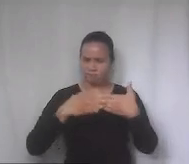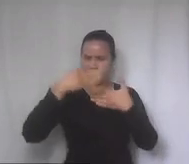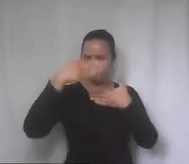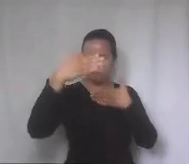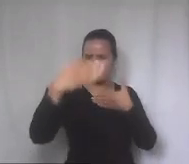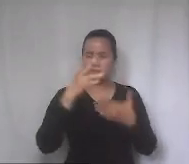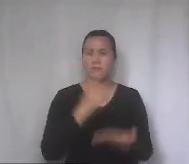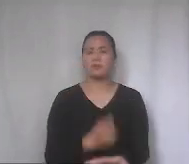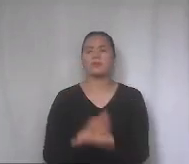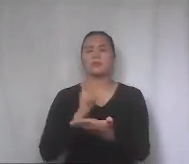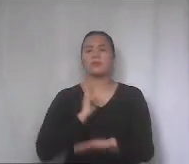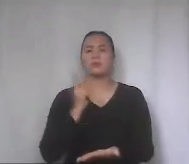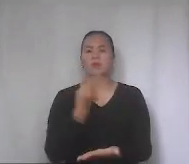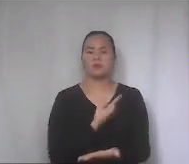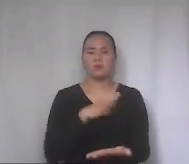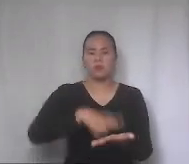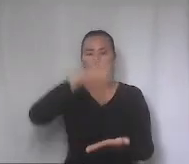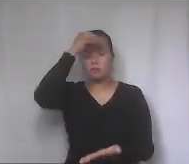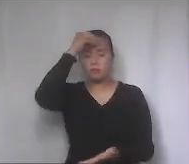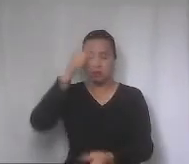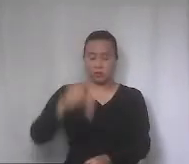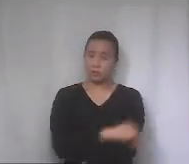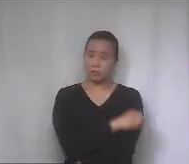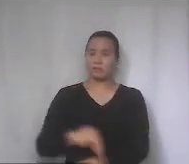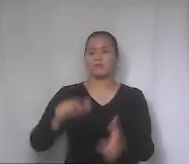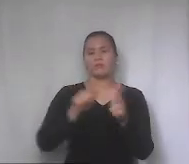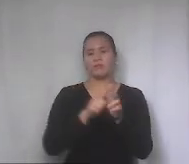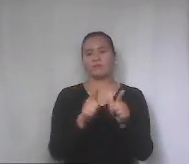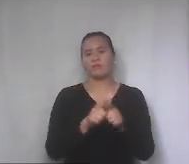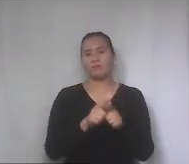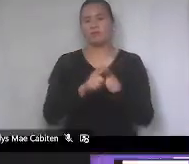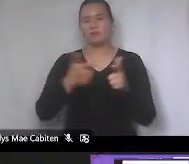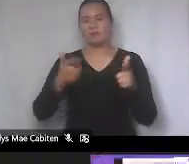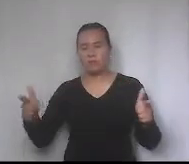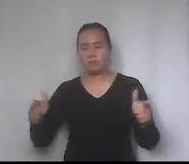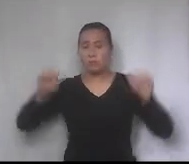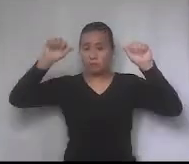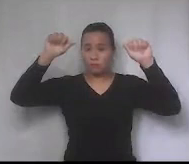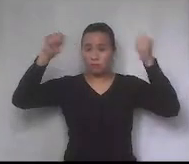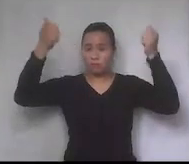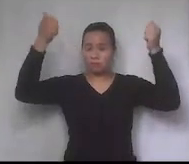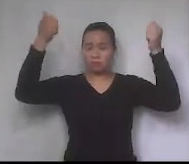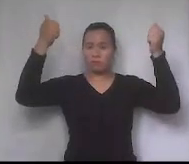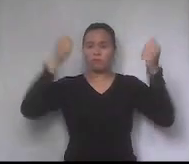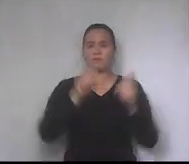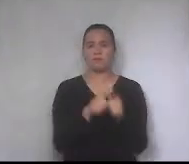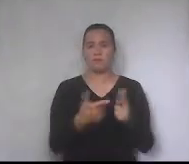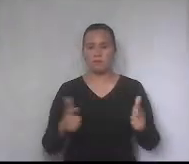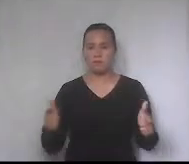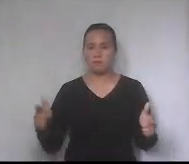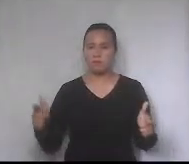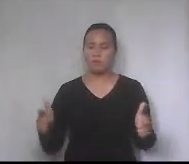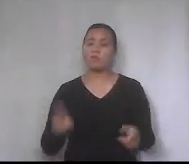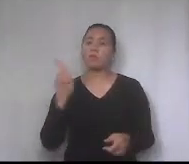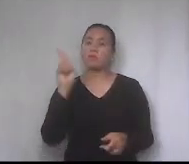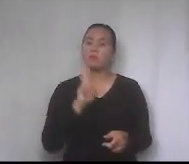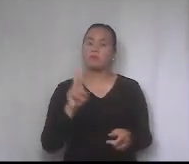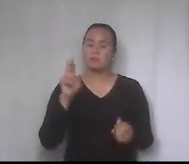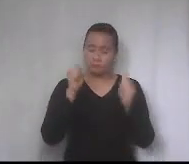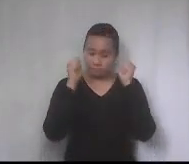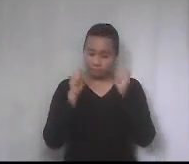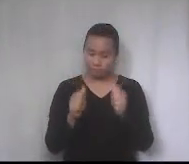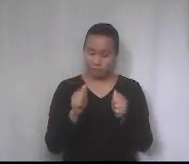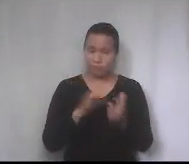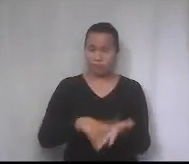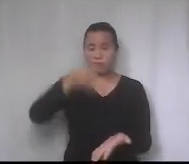learn specialized language. This means academic language that is used for being able to learn